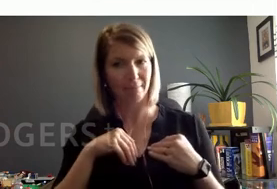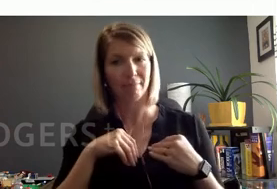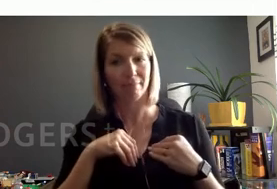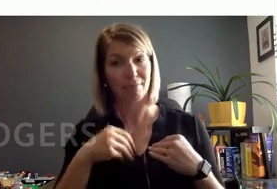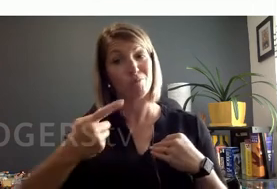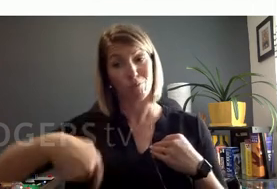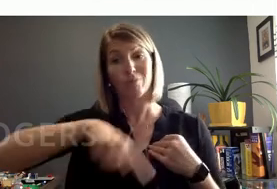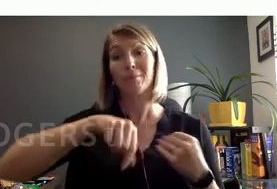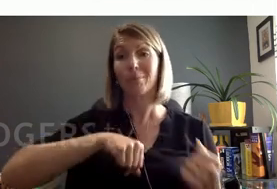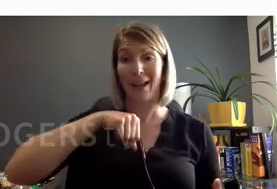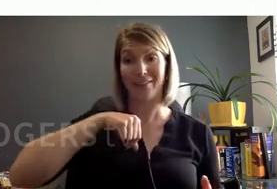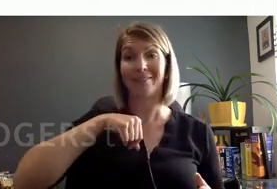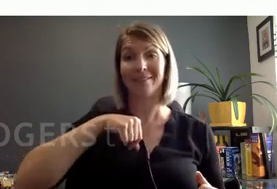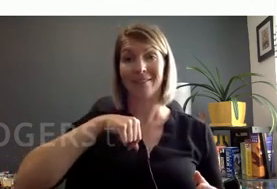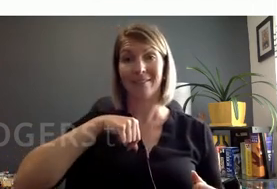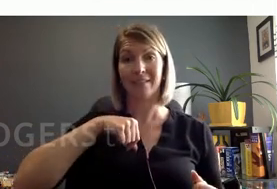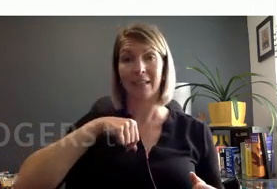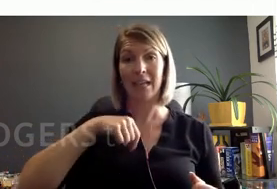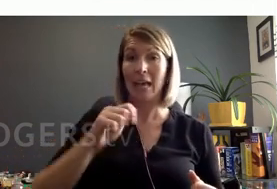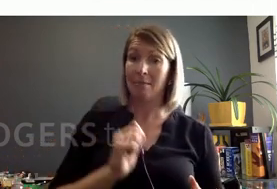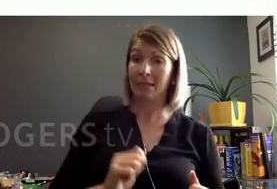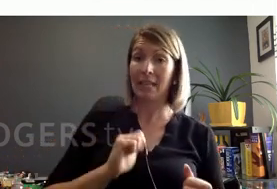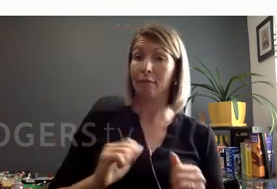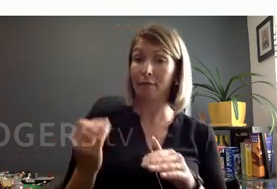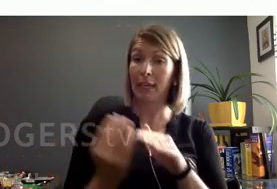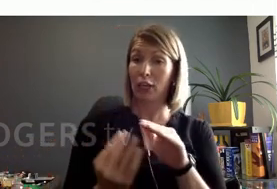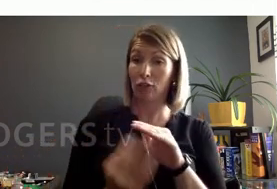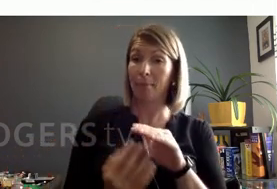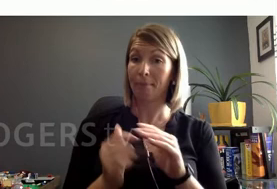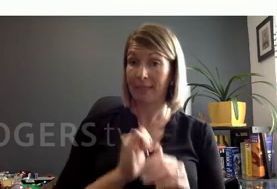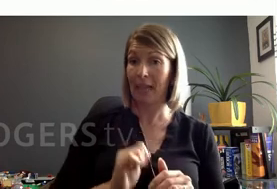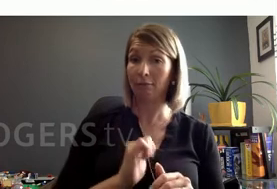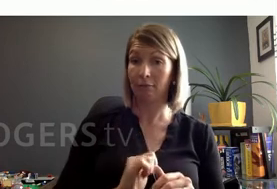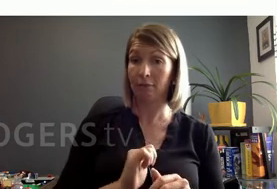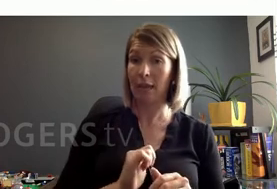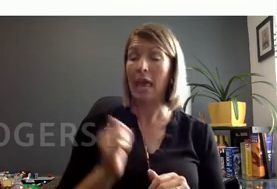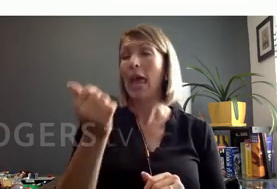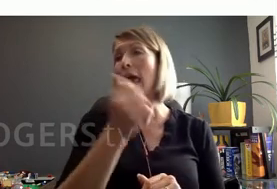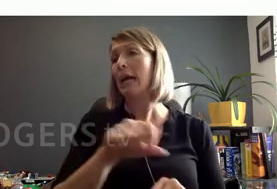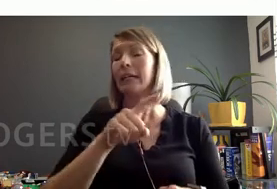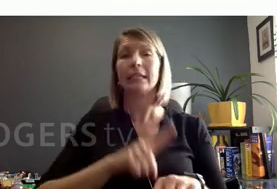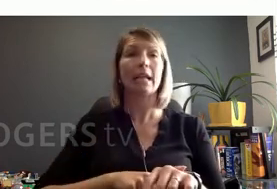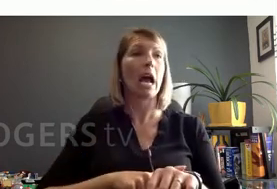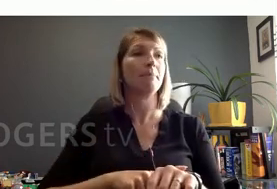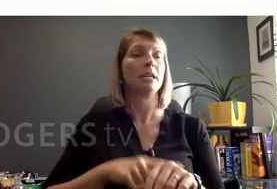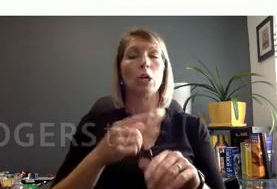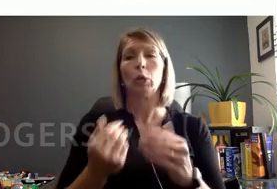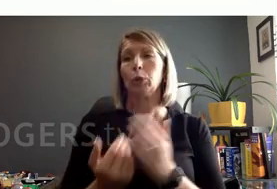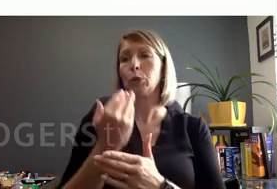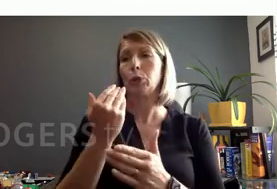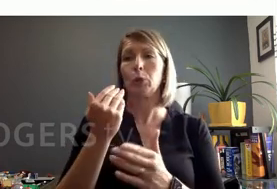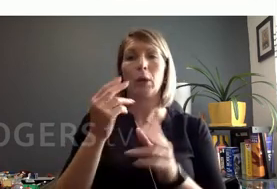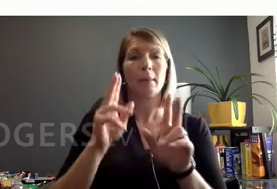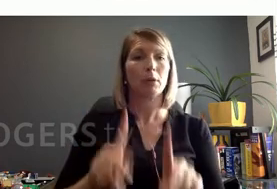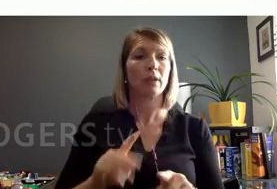ideas said as an immigrant myself, you know, every time when I arrive in Toronto Pearson International Airport or St. John's International